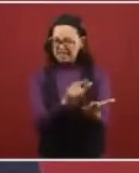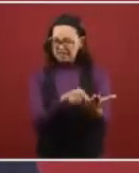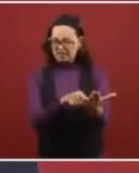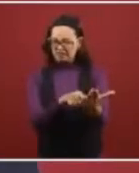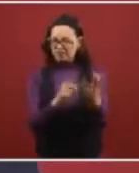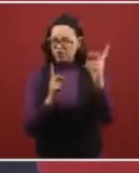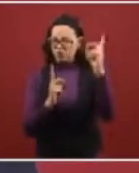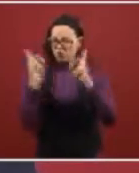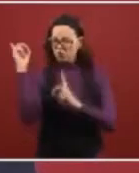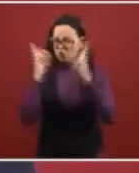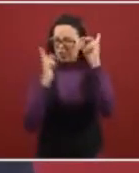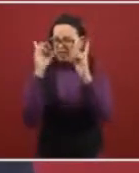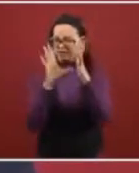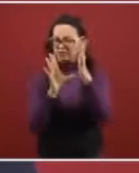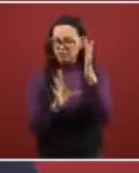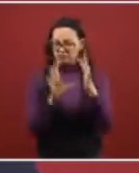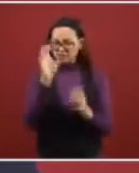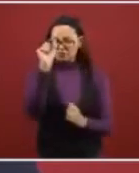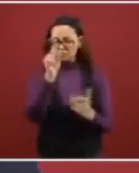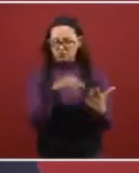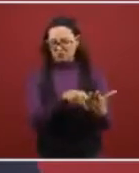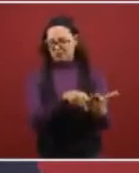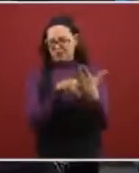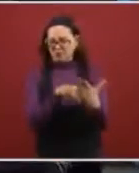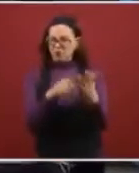en la Constitución, in the Constitution,